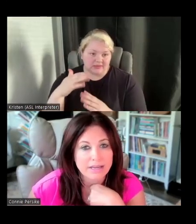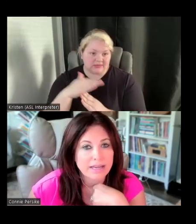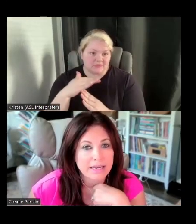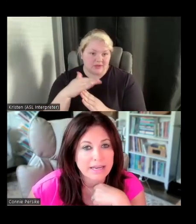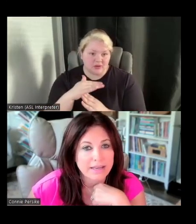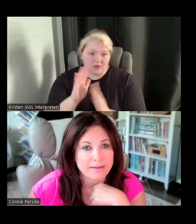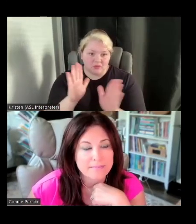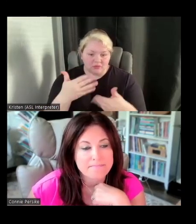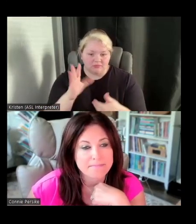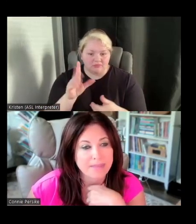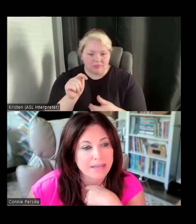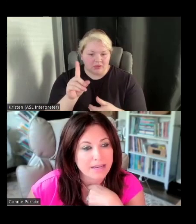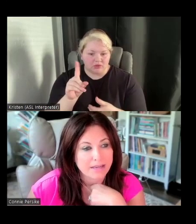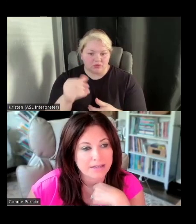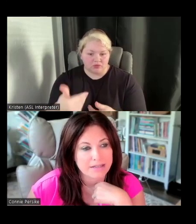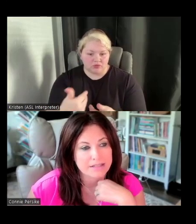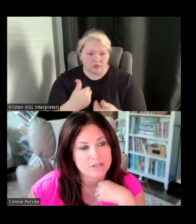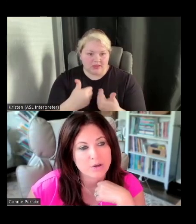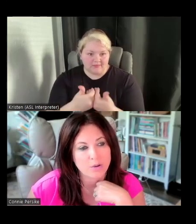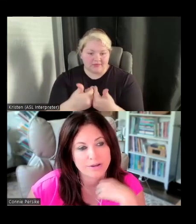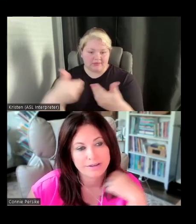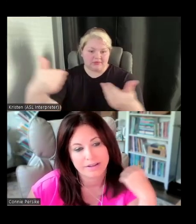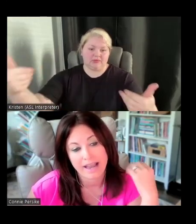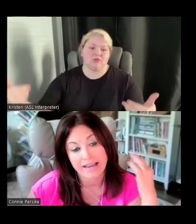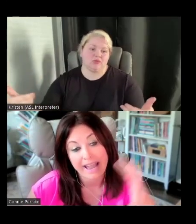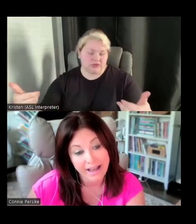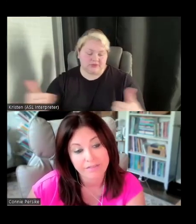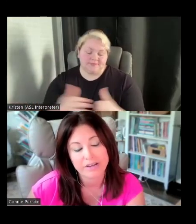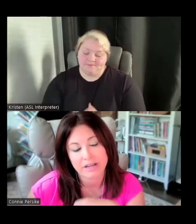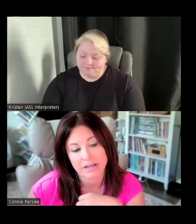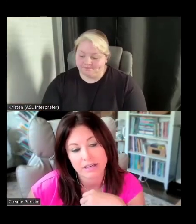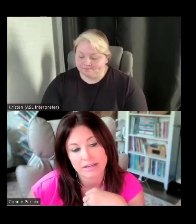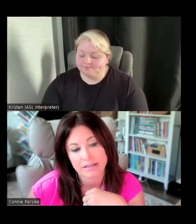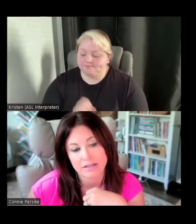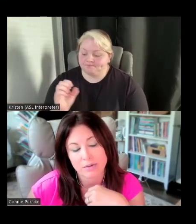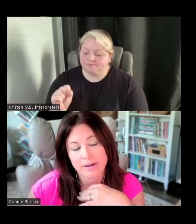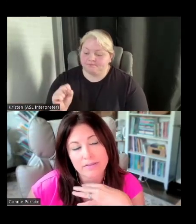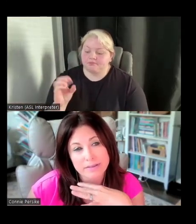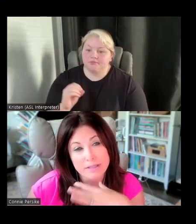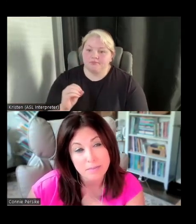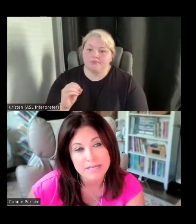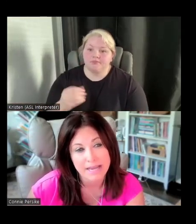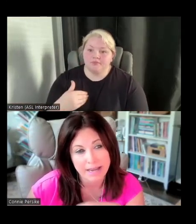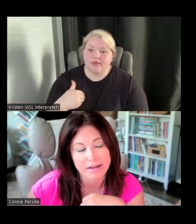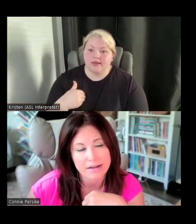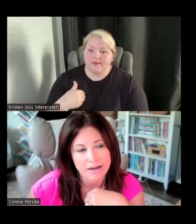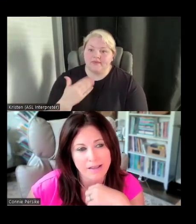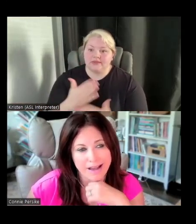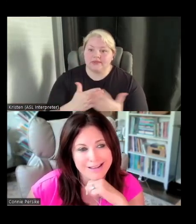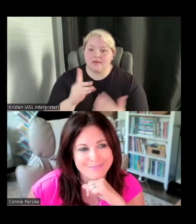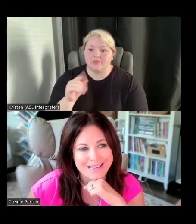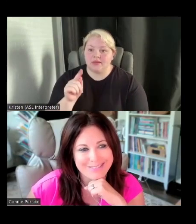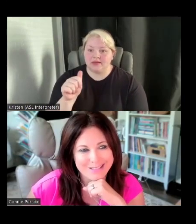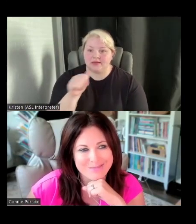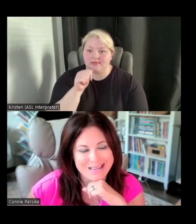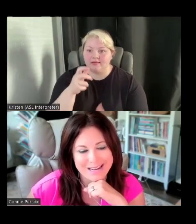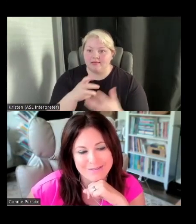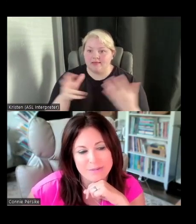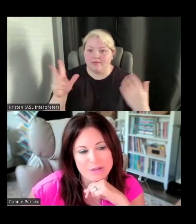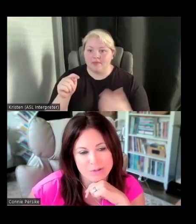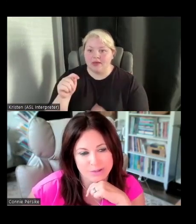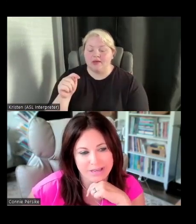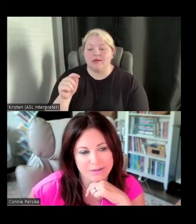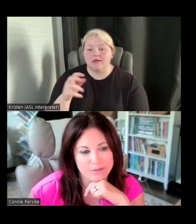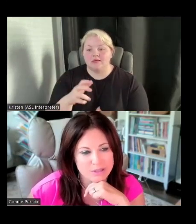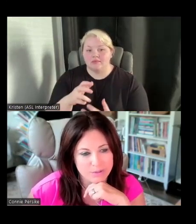seclusion. And so I have, have some data, not a lot, but I have some data